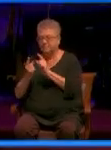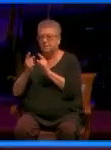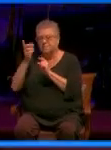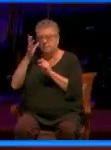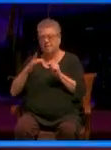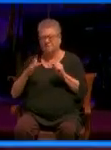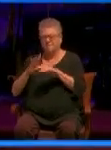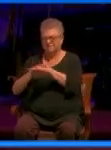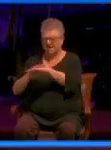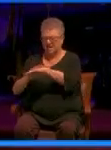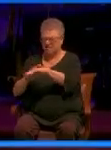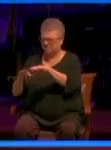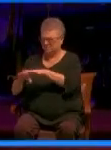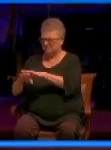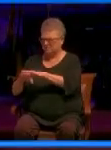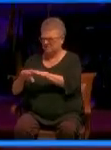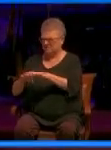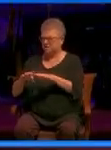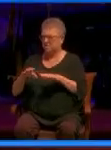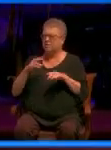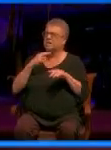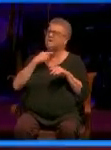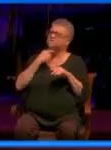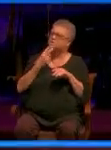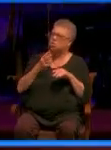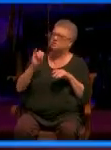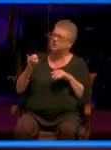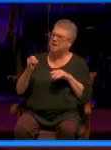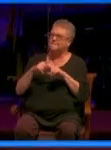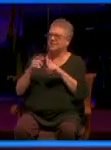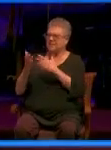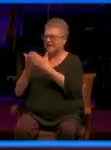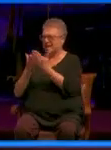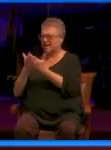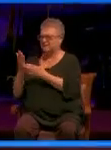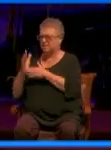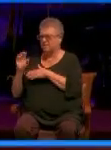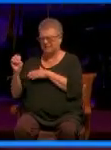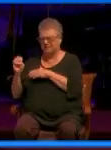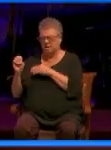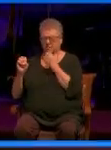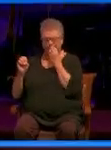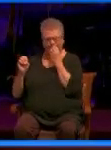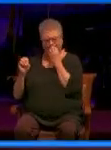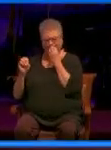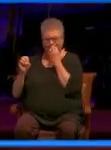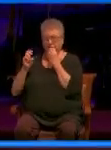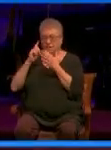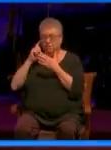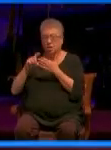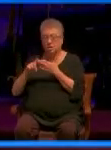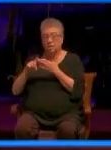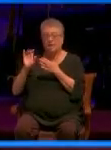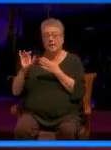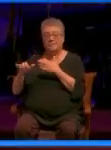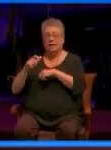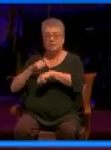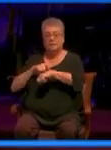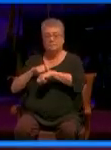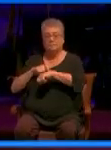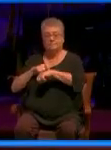him and said, "The voice is Jacob's voice, but the hands are the hands of Esau." Now I want you to notice something. At that